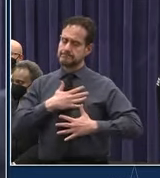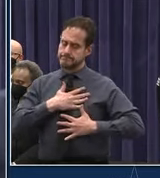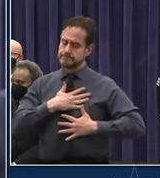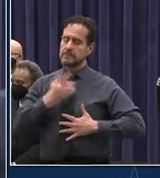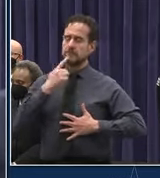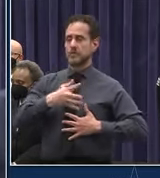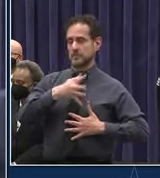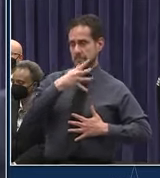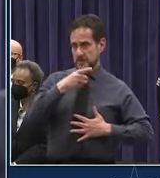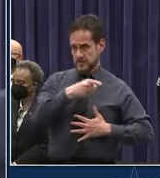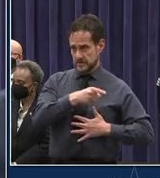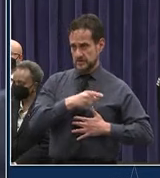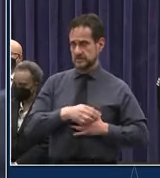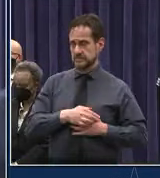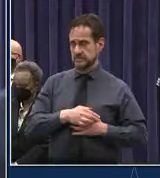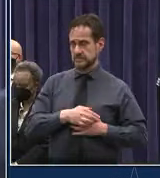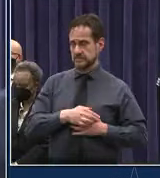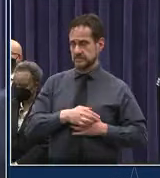mother.